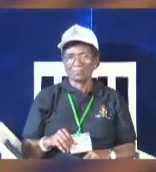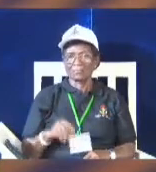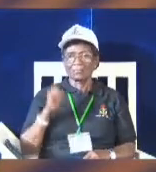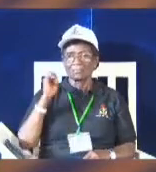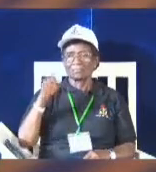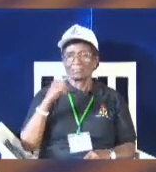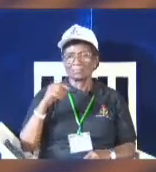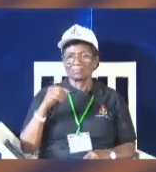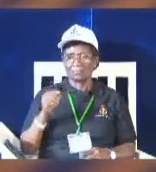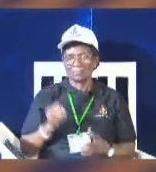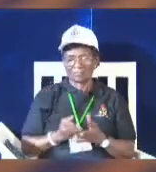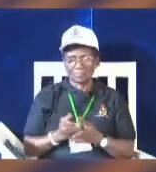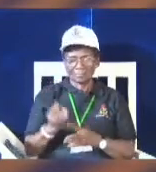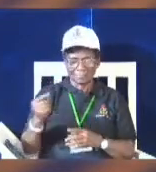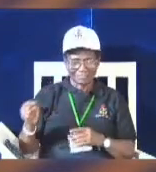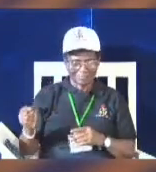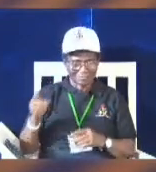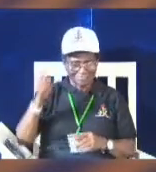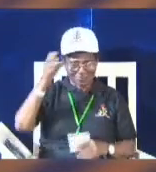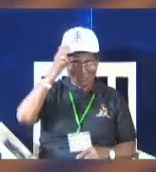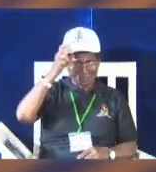Move the devil.